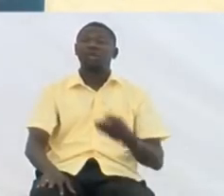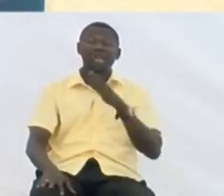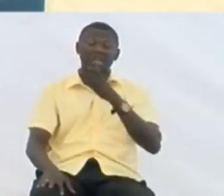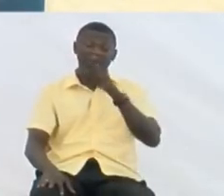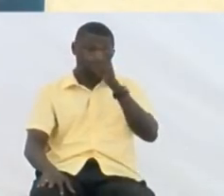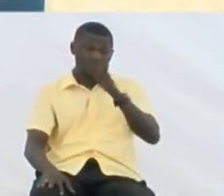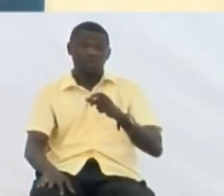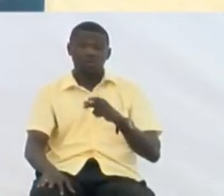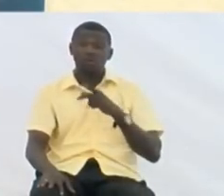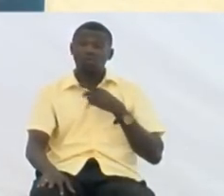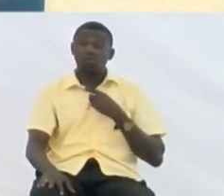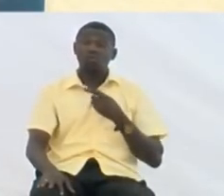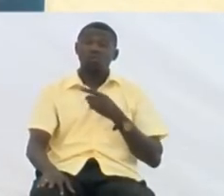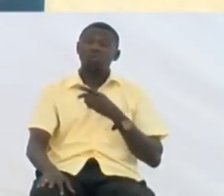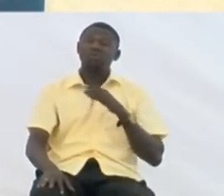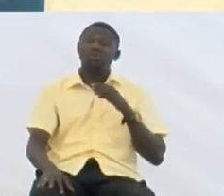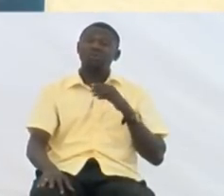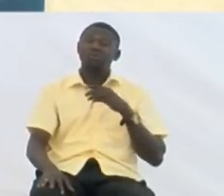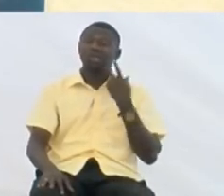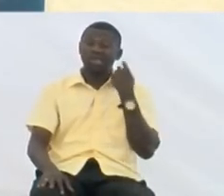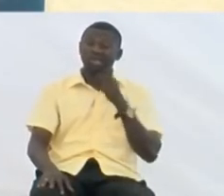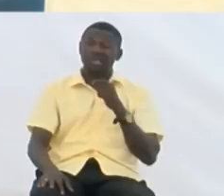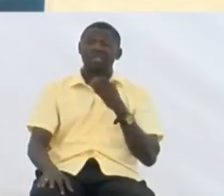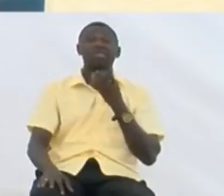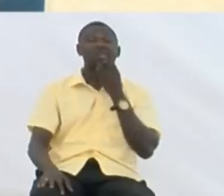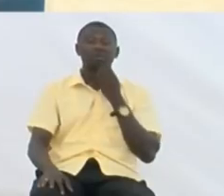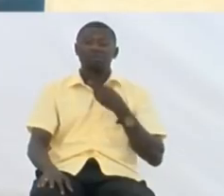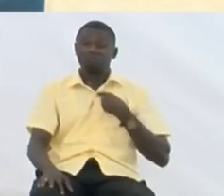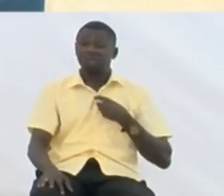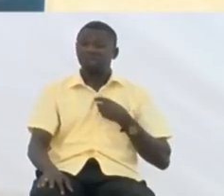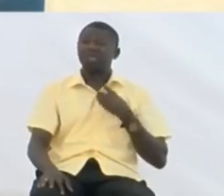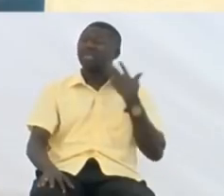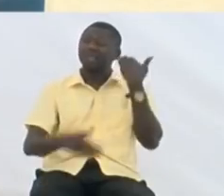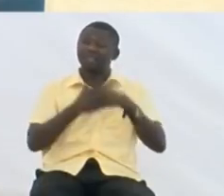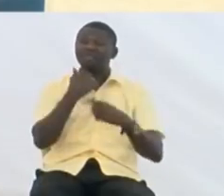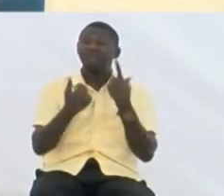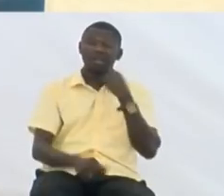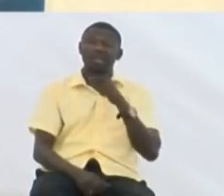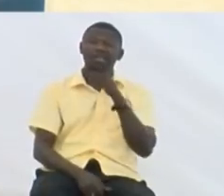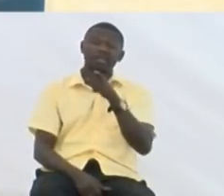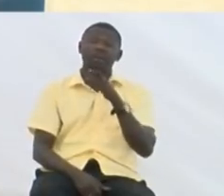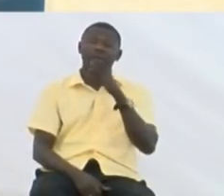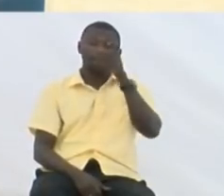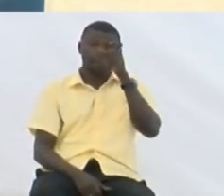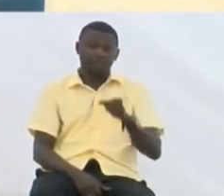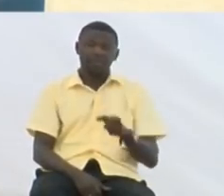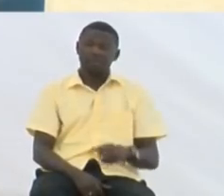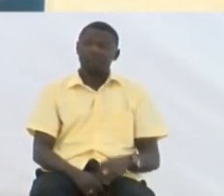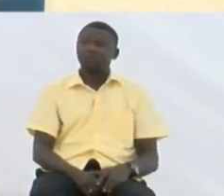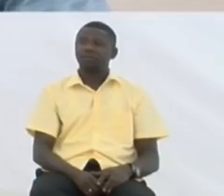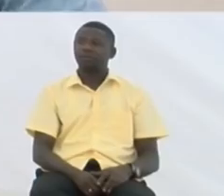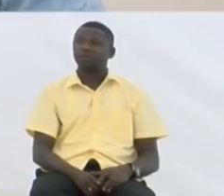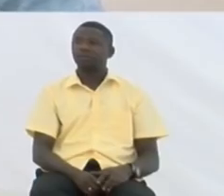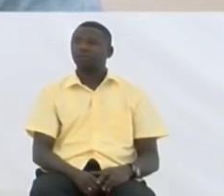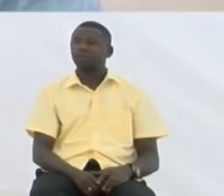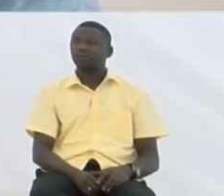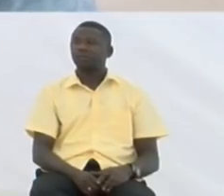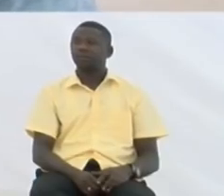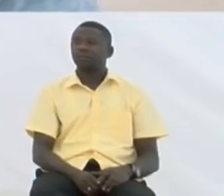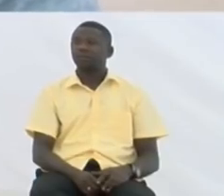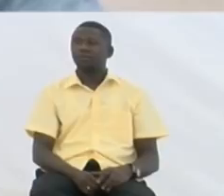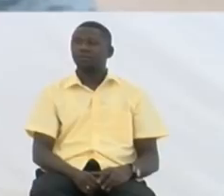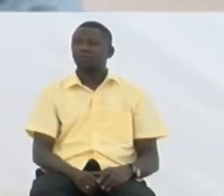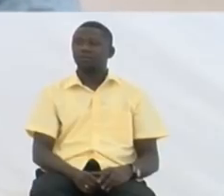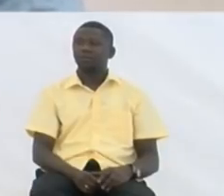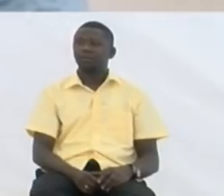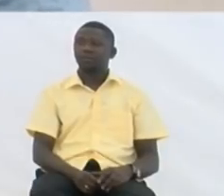that likes with the Usainu Dabo, in fact, I do not even like that individual. Okay, ultimately, on that particular case, you